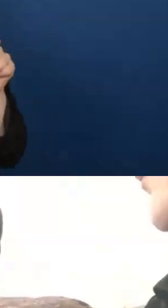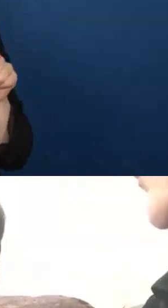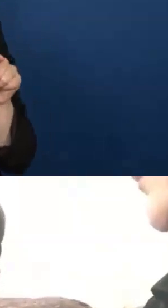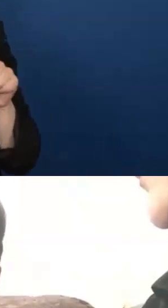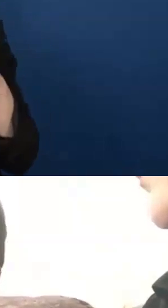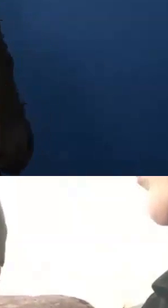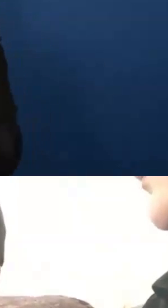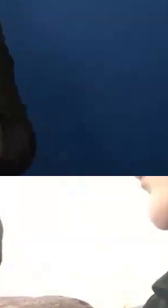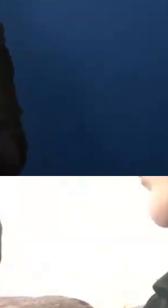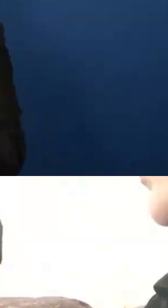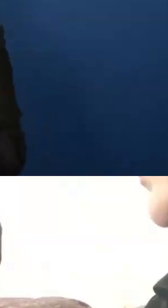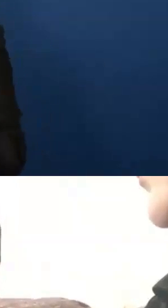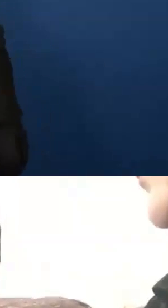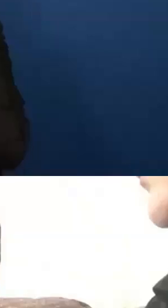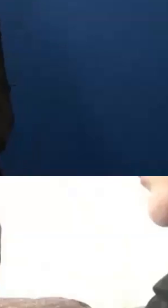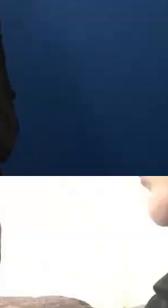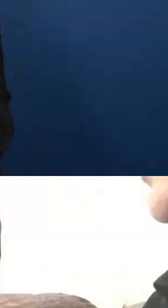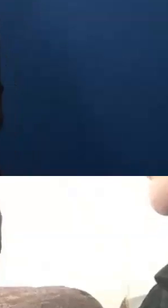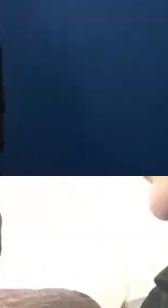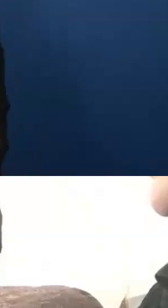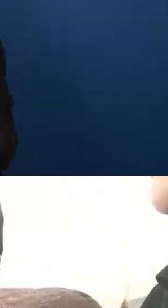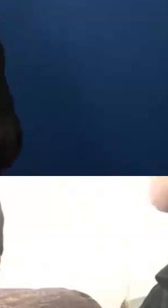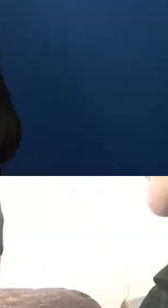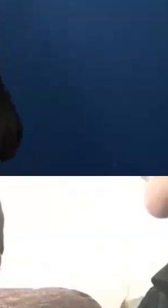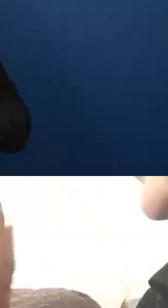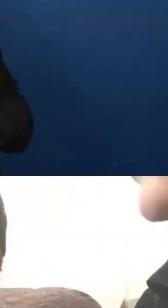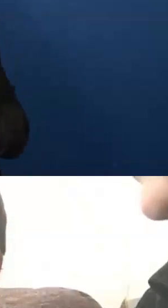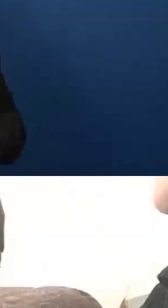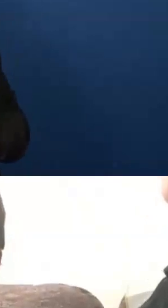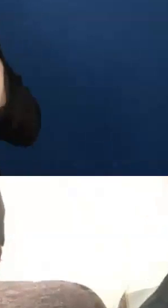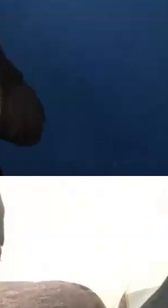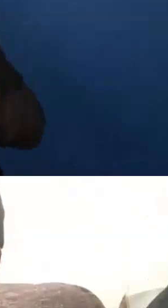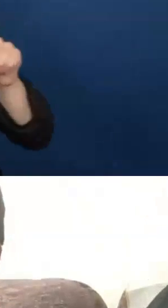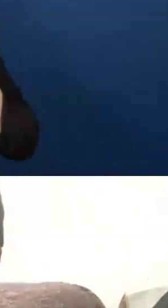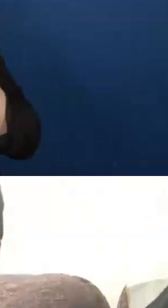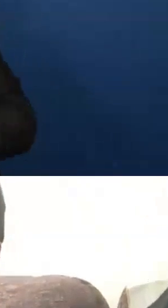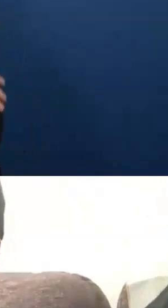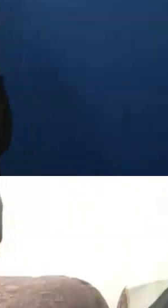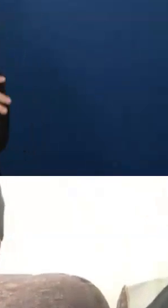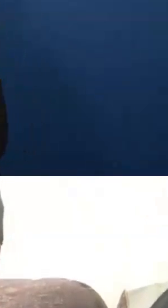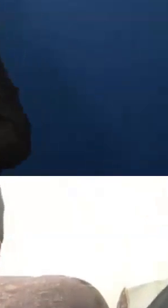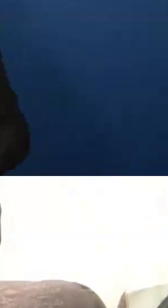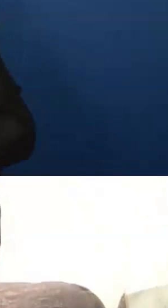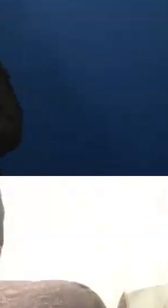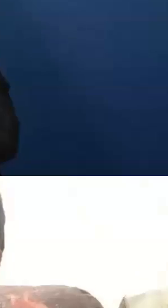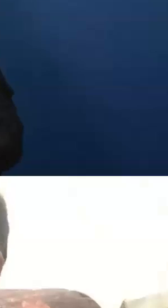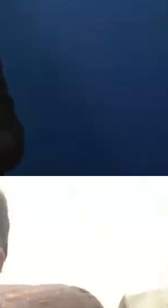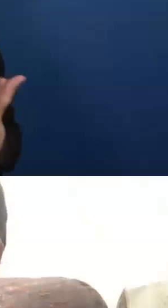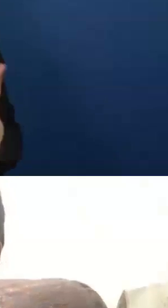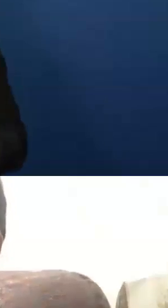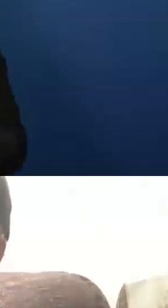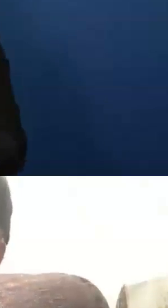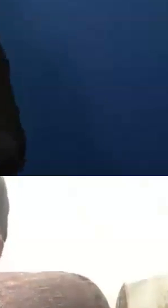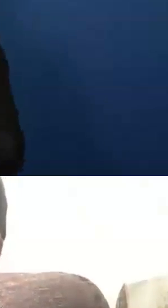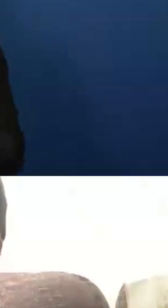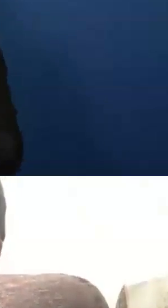they have been trained to understand the whole social haptic philosophy. And I think that's the most important part, the training of